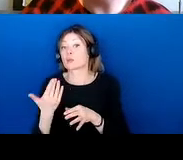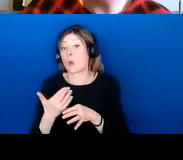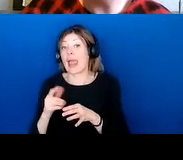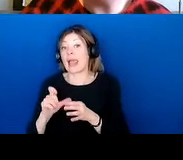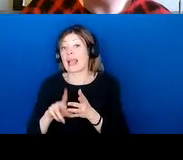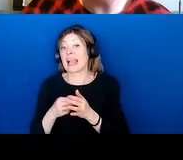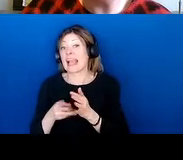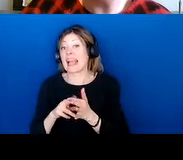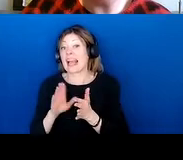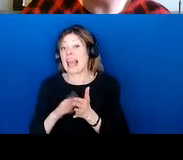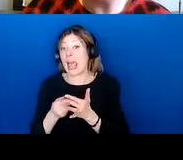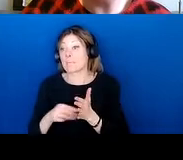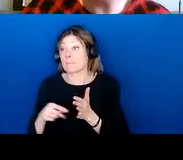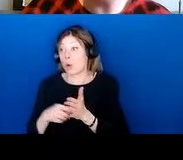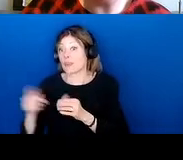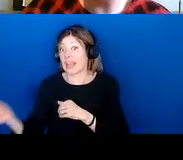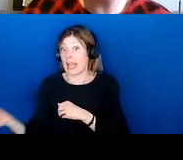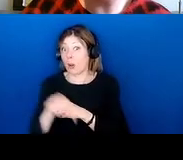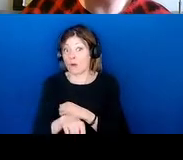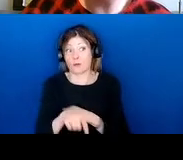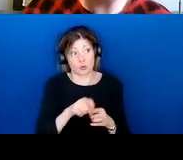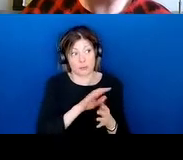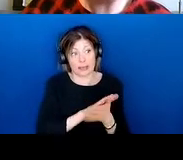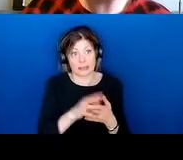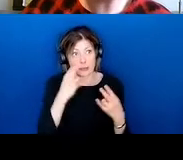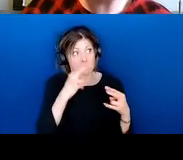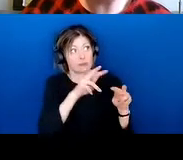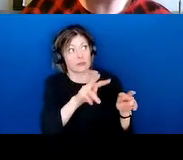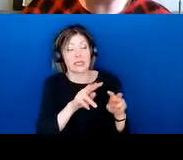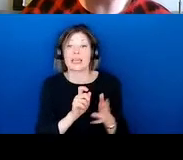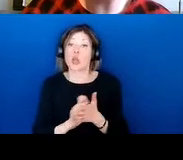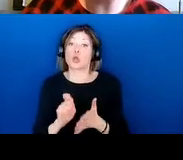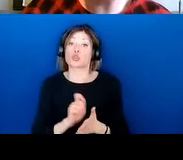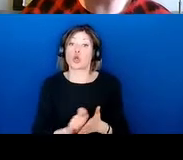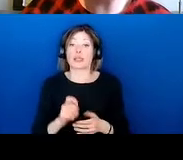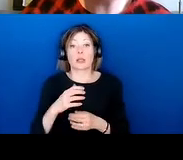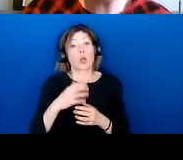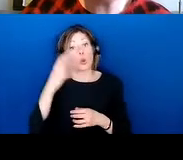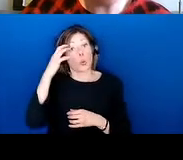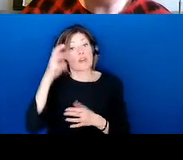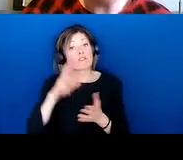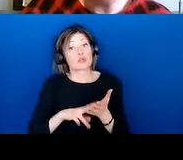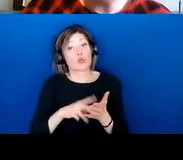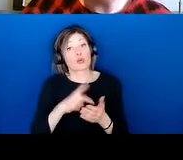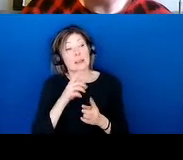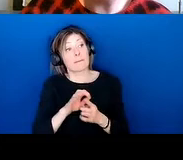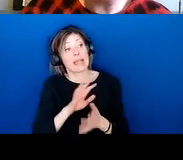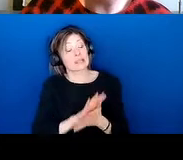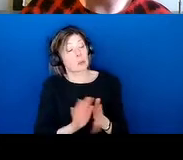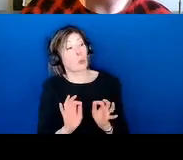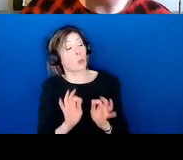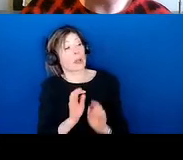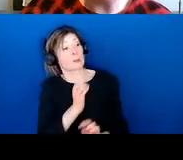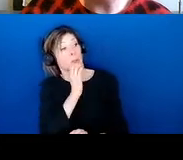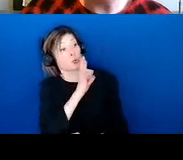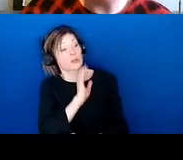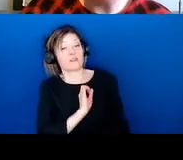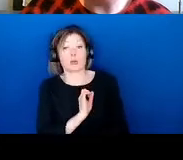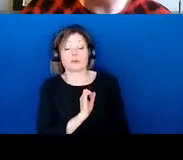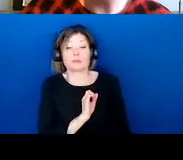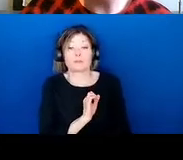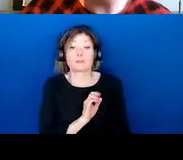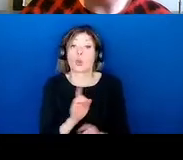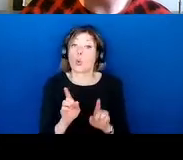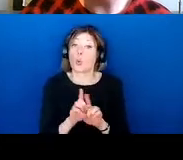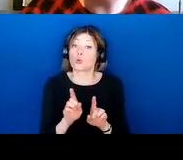In her journal, the Queen described Painshill as quite beautiful. The park even got a mention